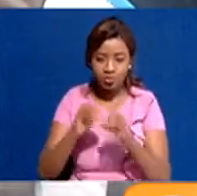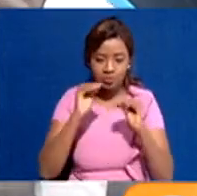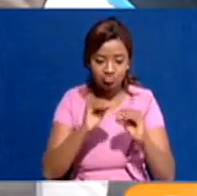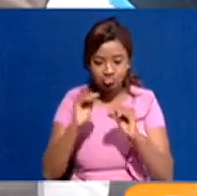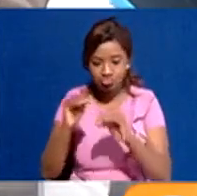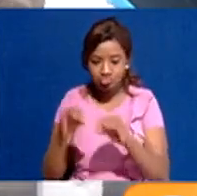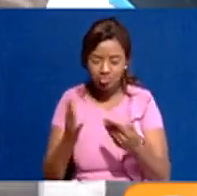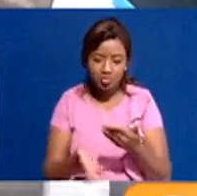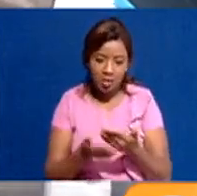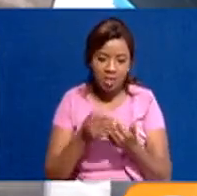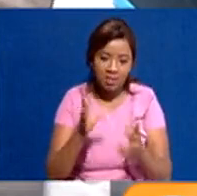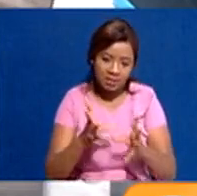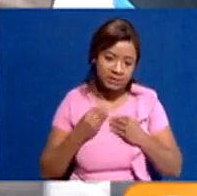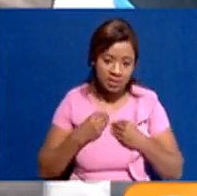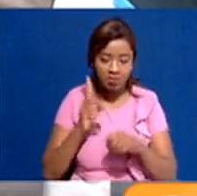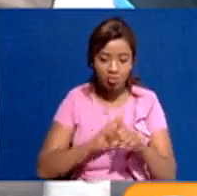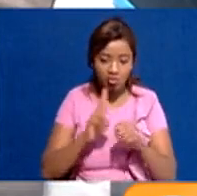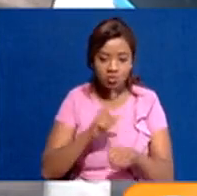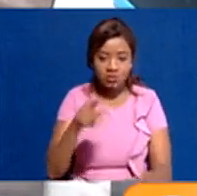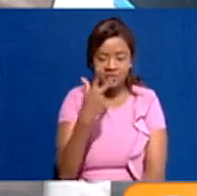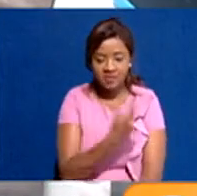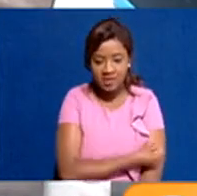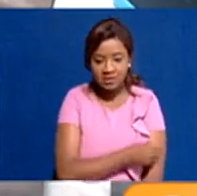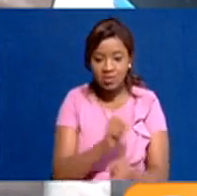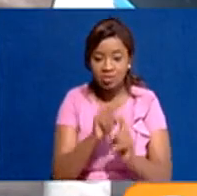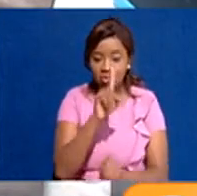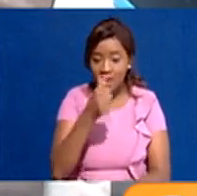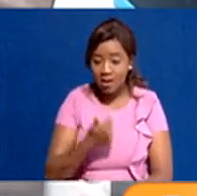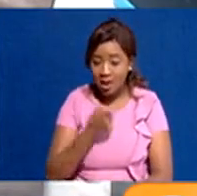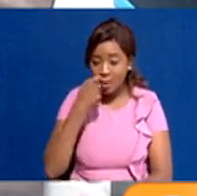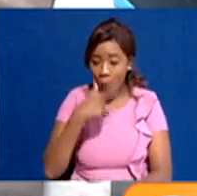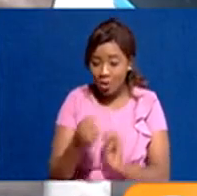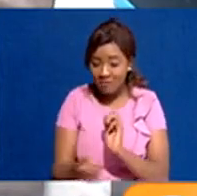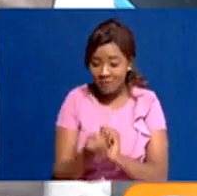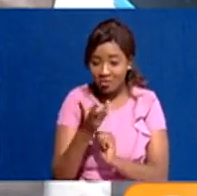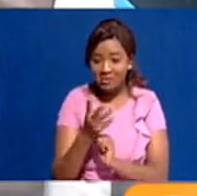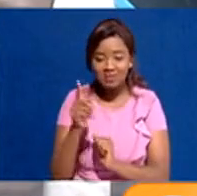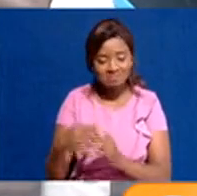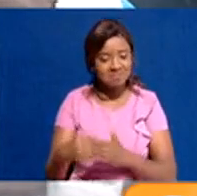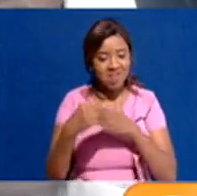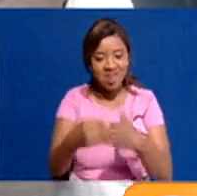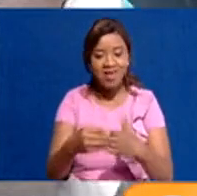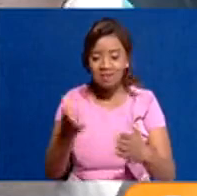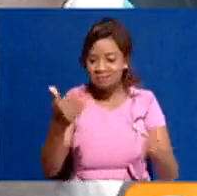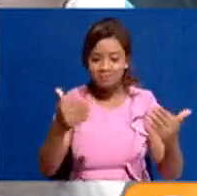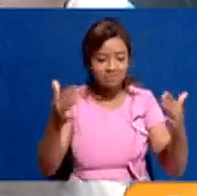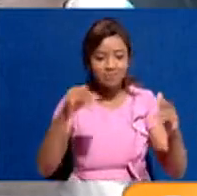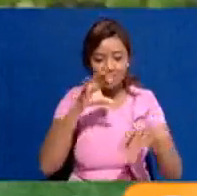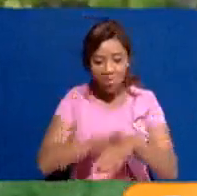enhance the uptake of the vaccine, with a 14-year-old girl in Kisumu leading from the front.